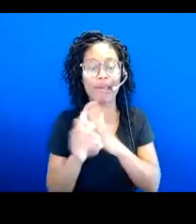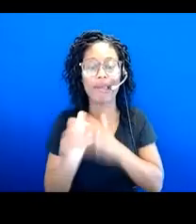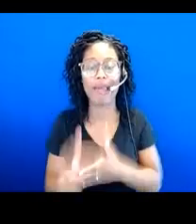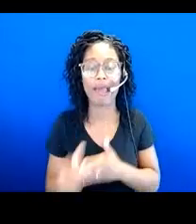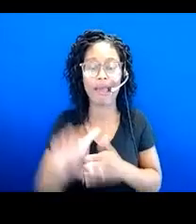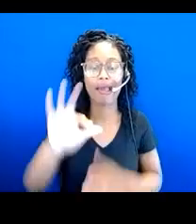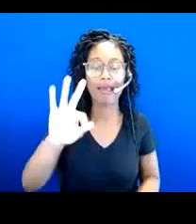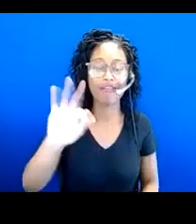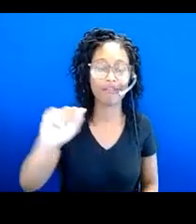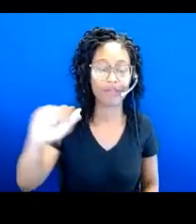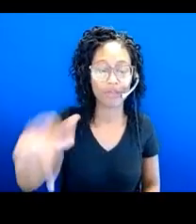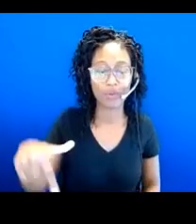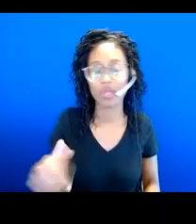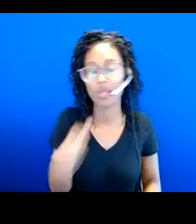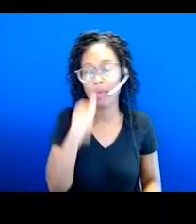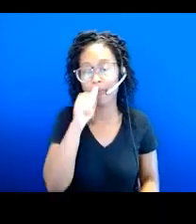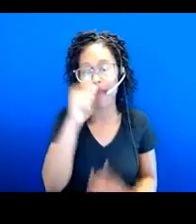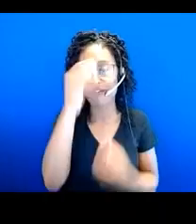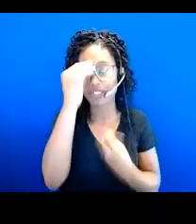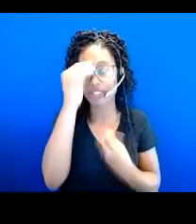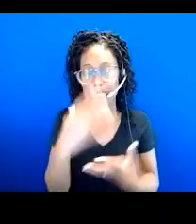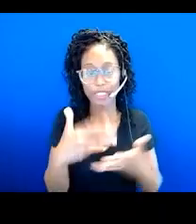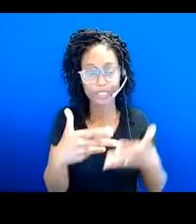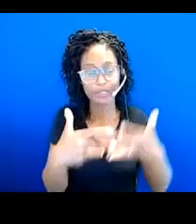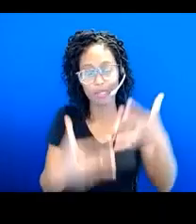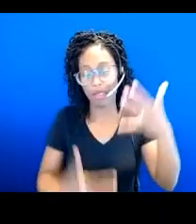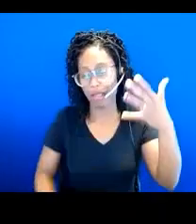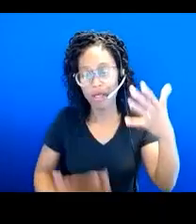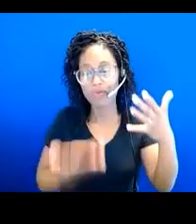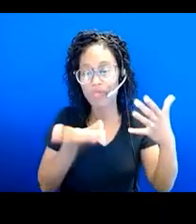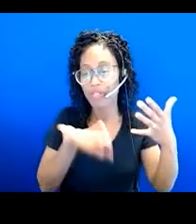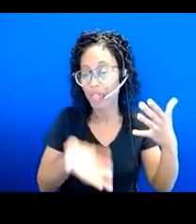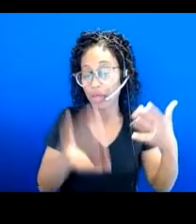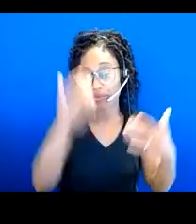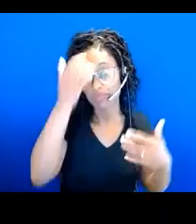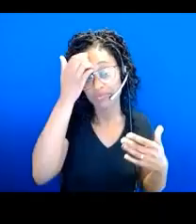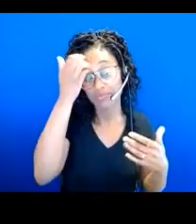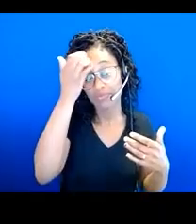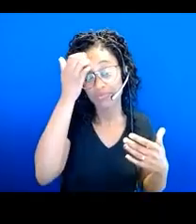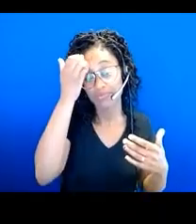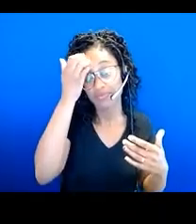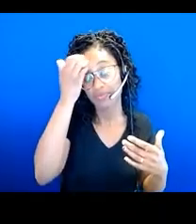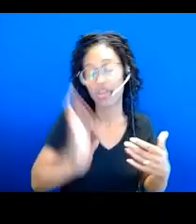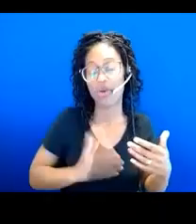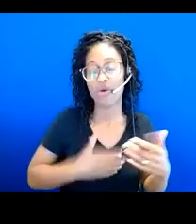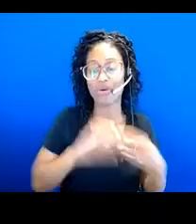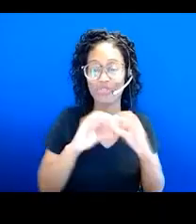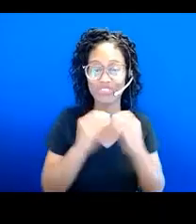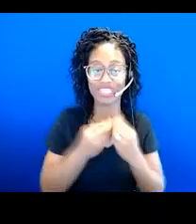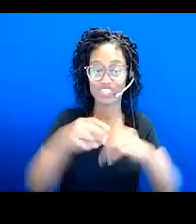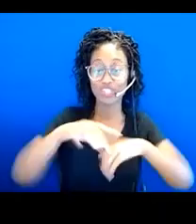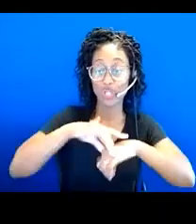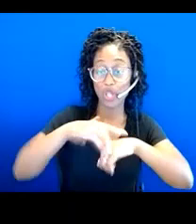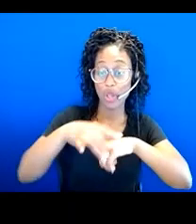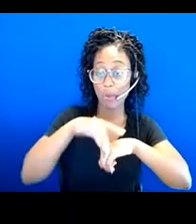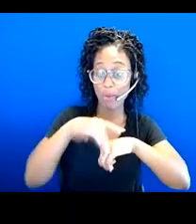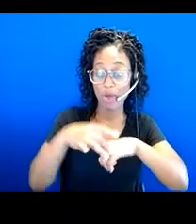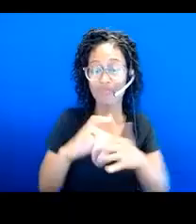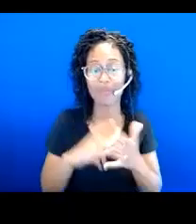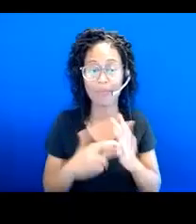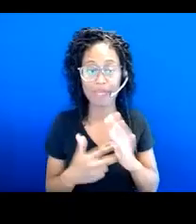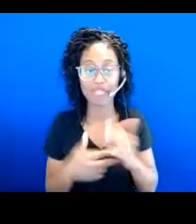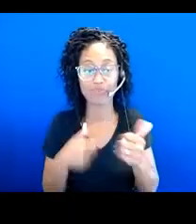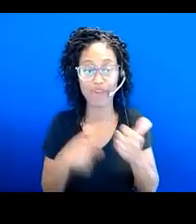some privacy information here. We're pretty global, so one of the, we're also under